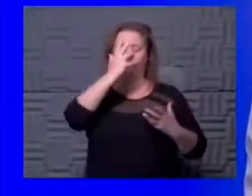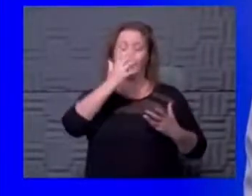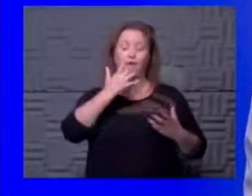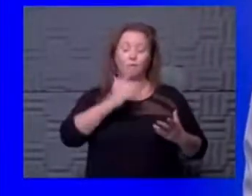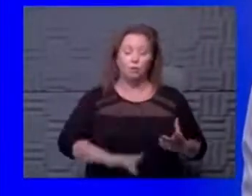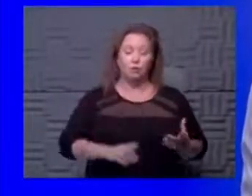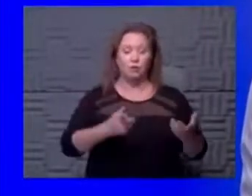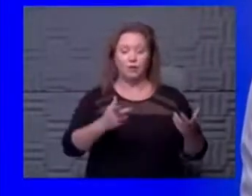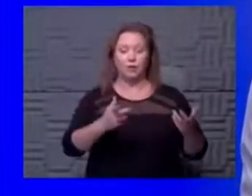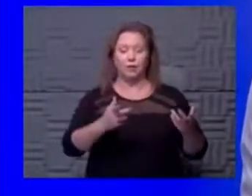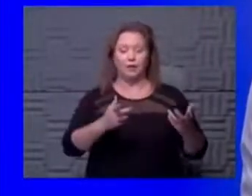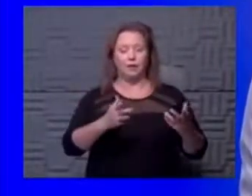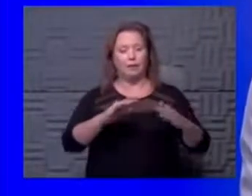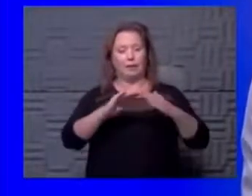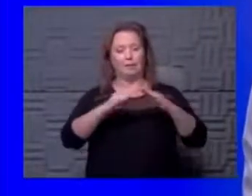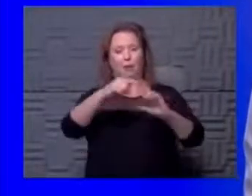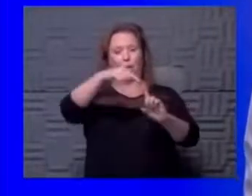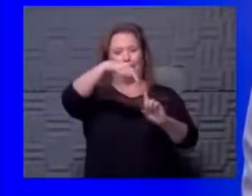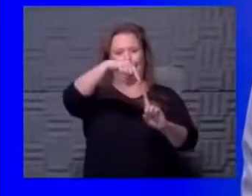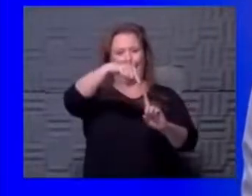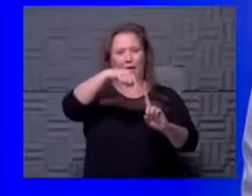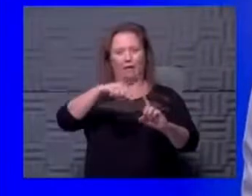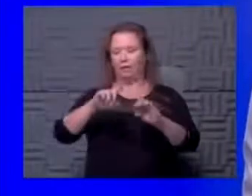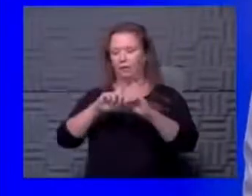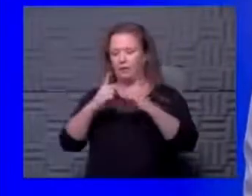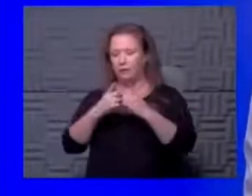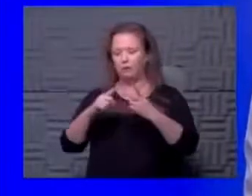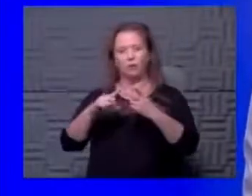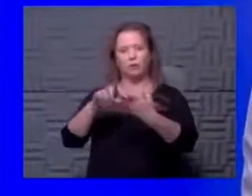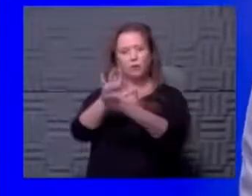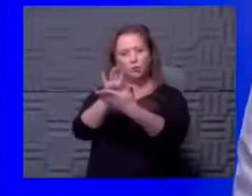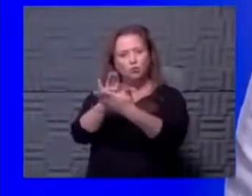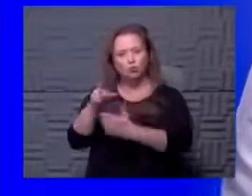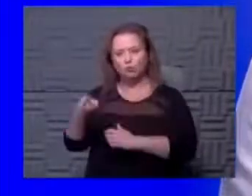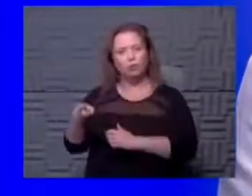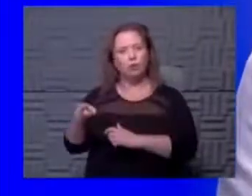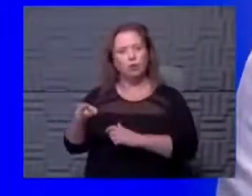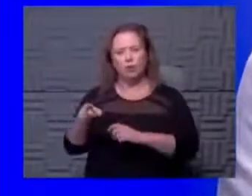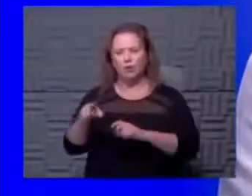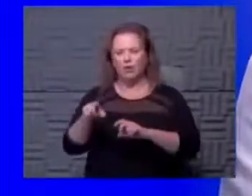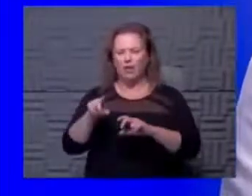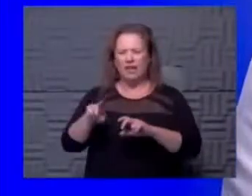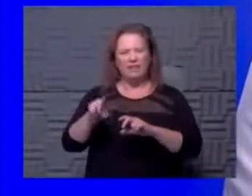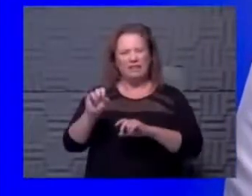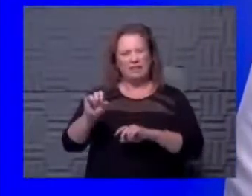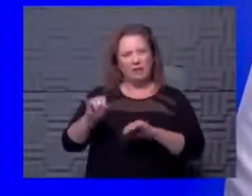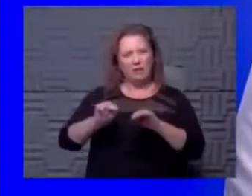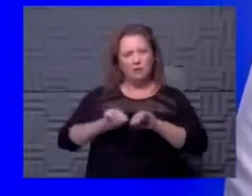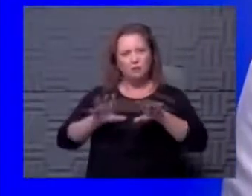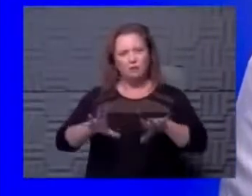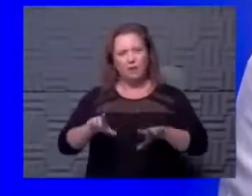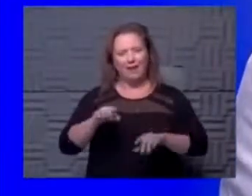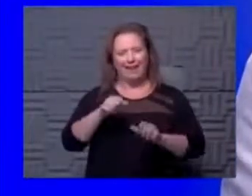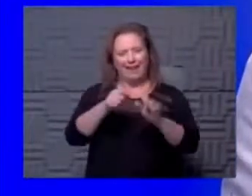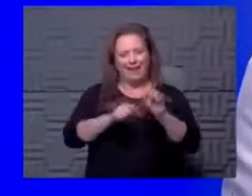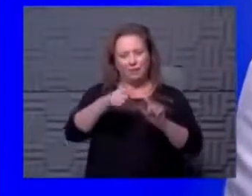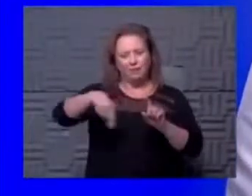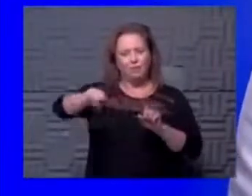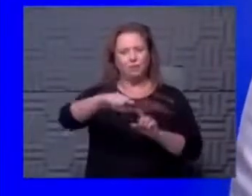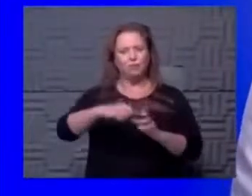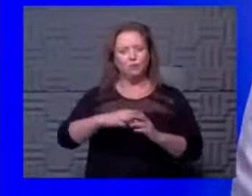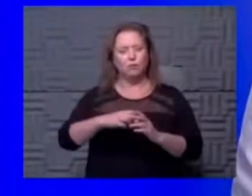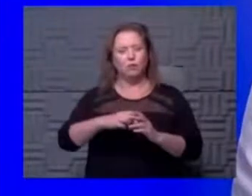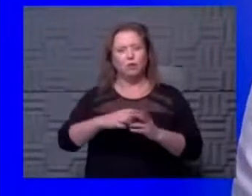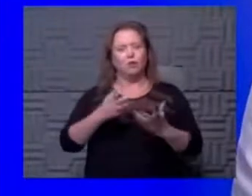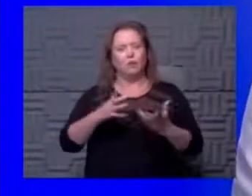into the dynamics of that community, of that district, of that school. What is the infection spread? What are the